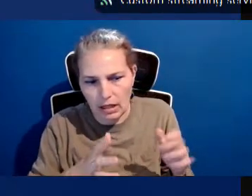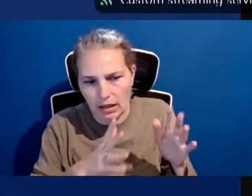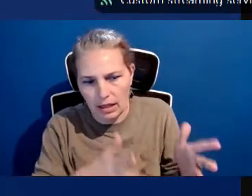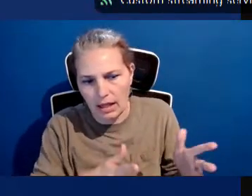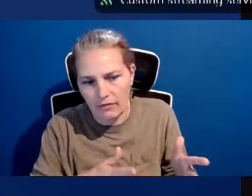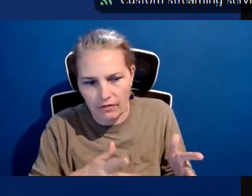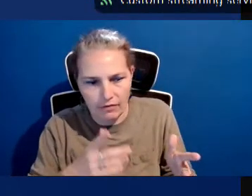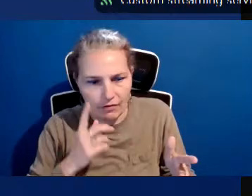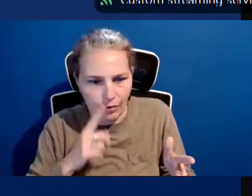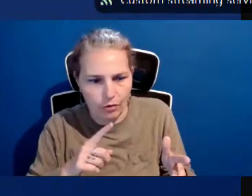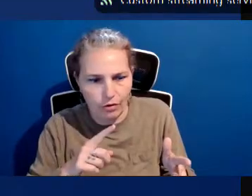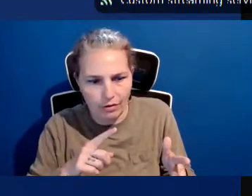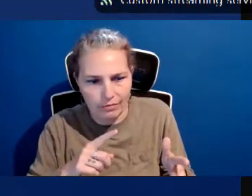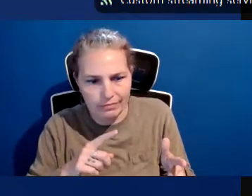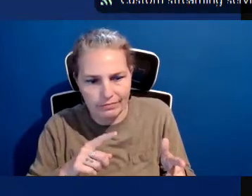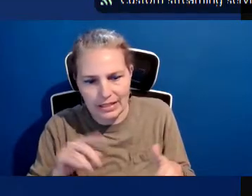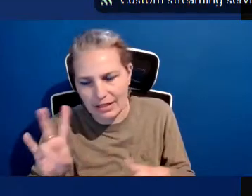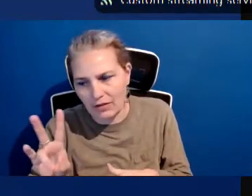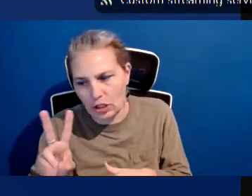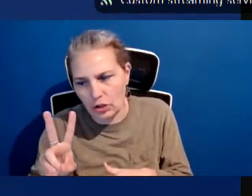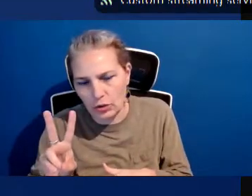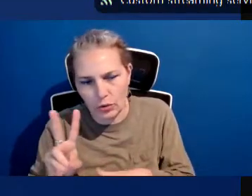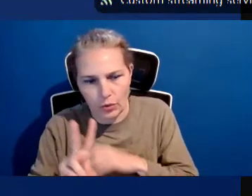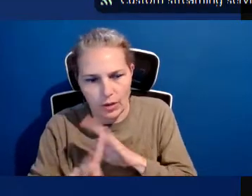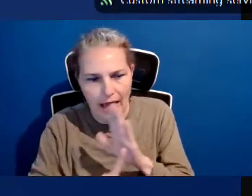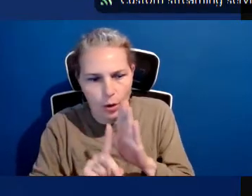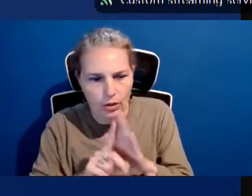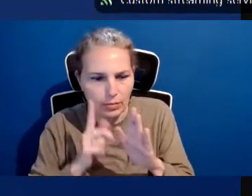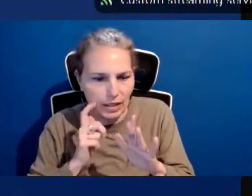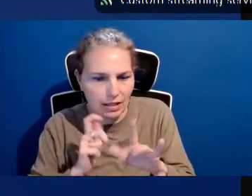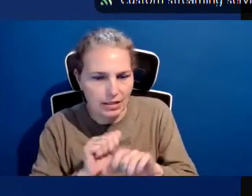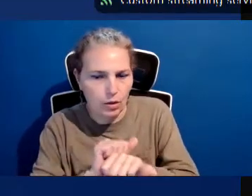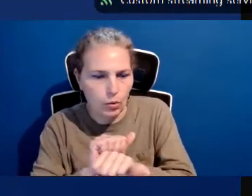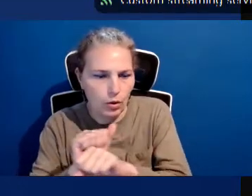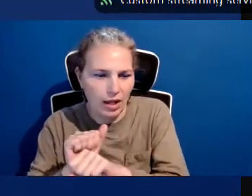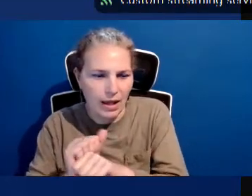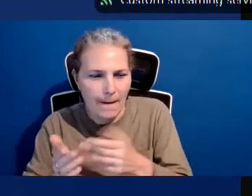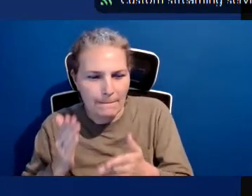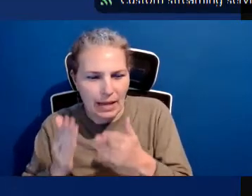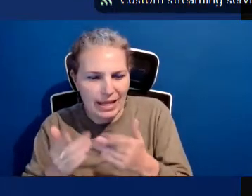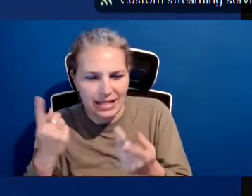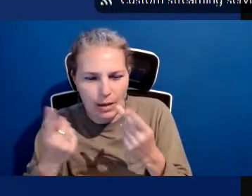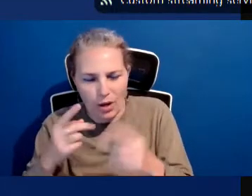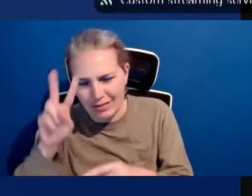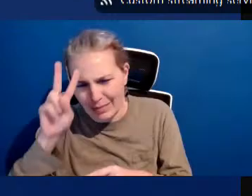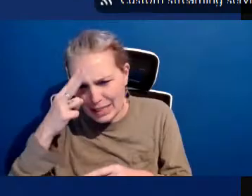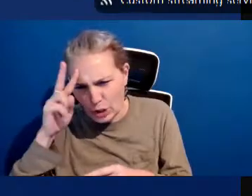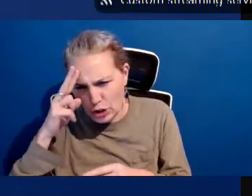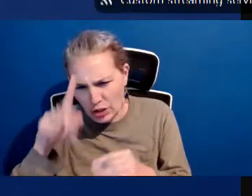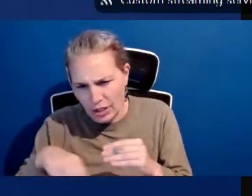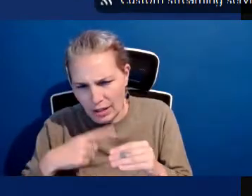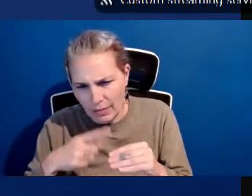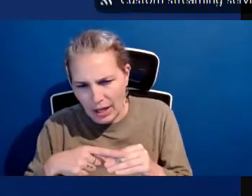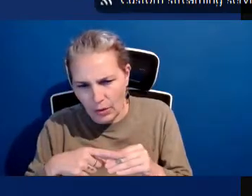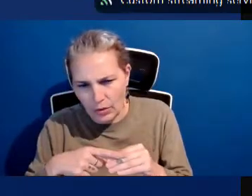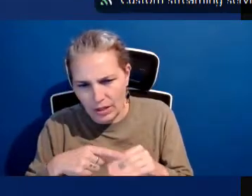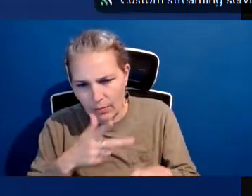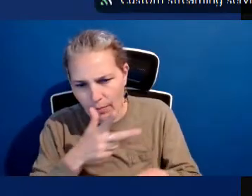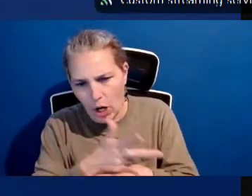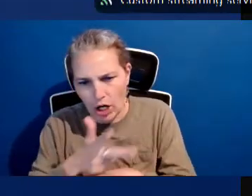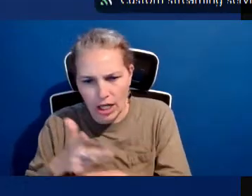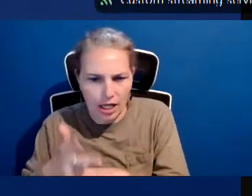about the parking enforcement rules. Maybe they could hit me on the chat and ask me, and I'll see if I can